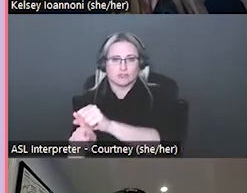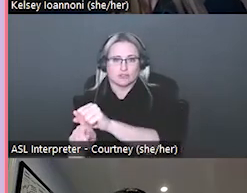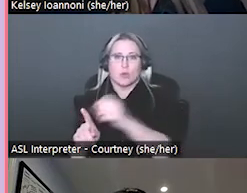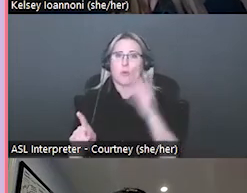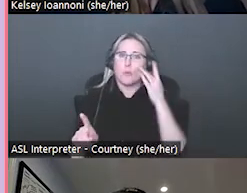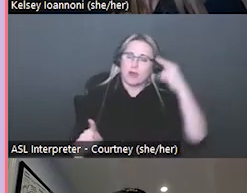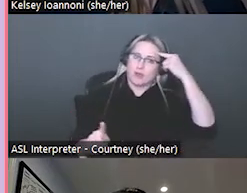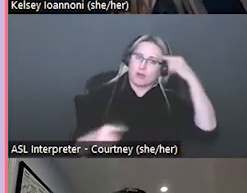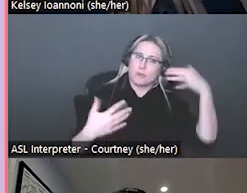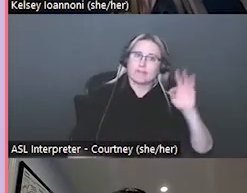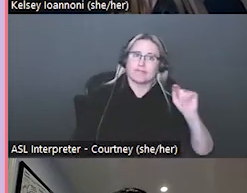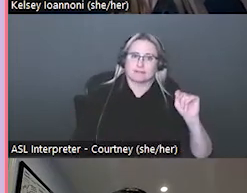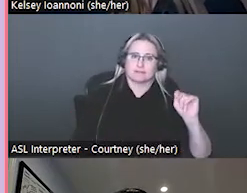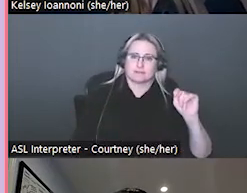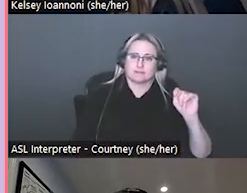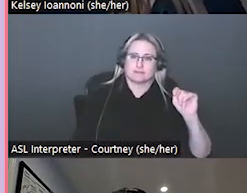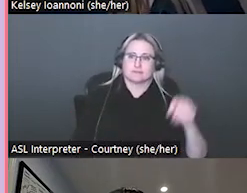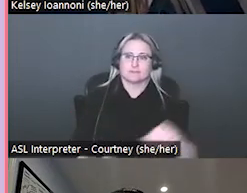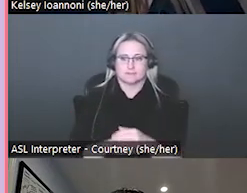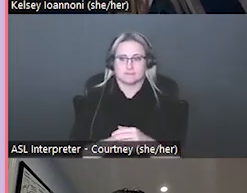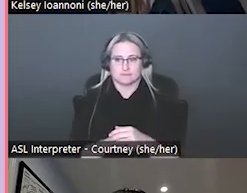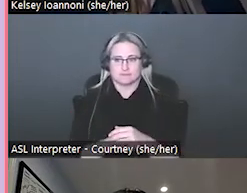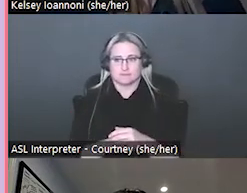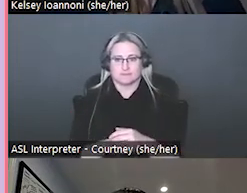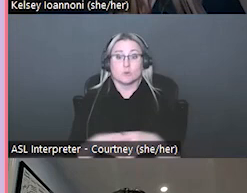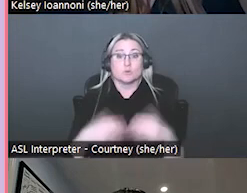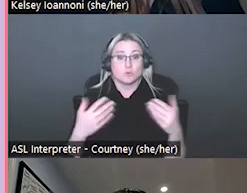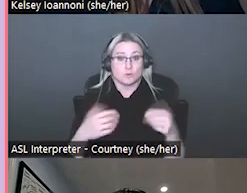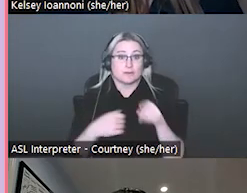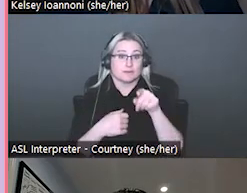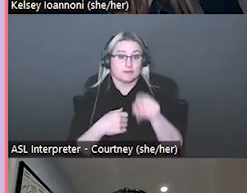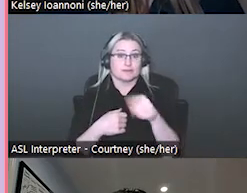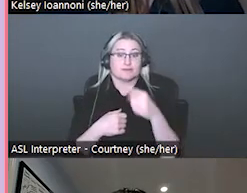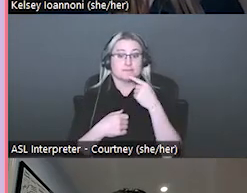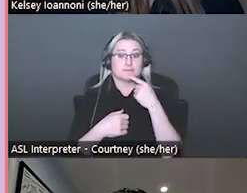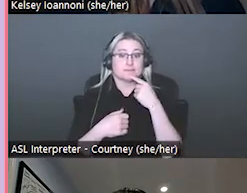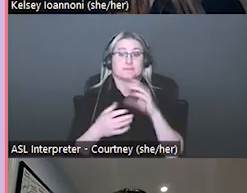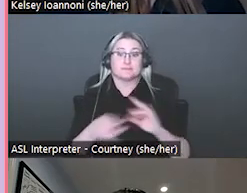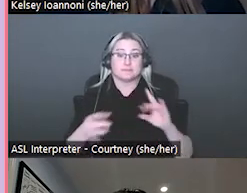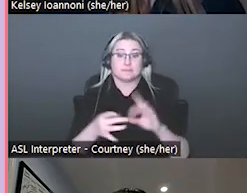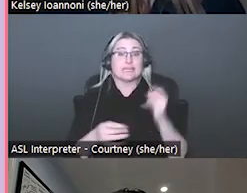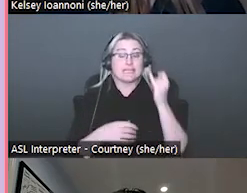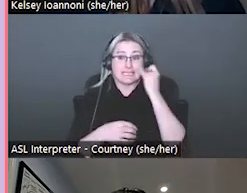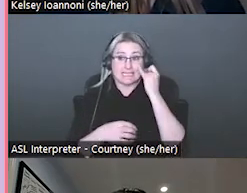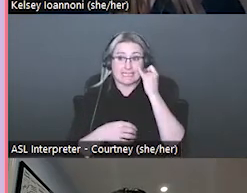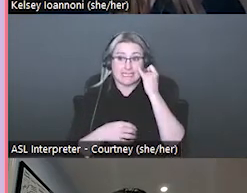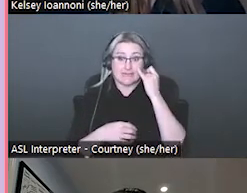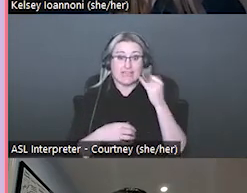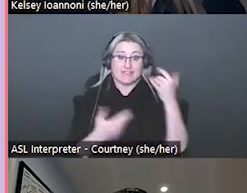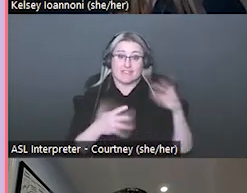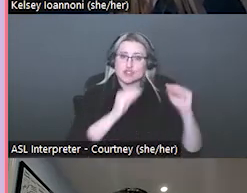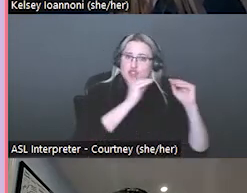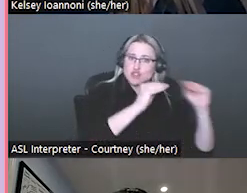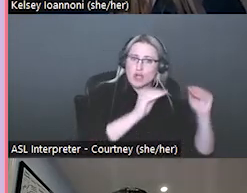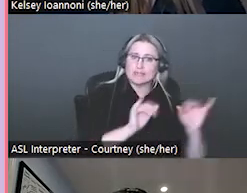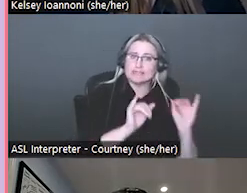how can any fat person be assured that they will receive adequate care in facilities with healthcare workers who have been taught that their size is